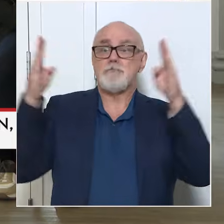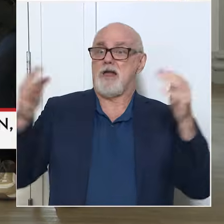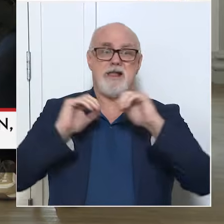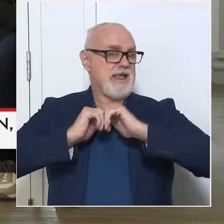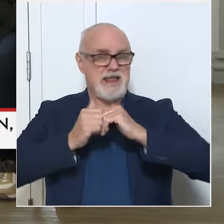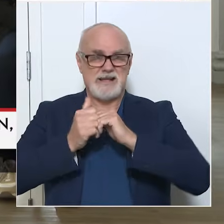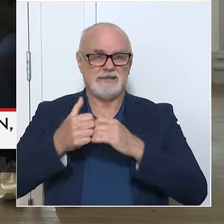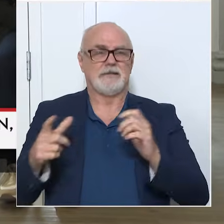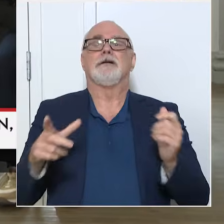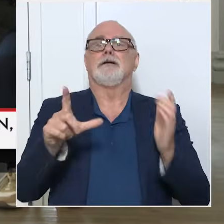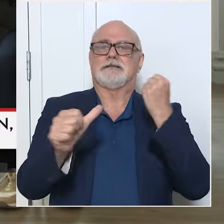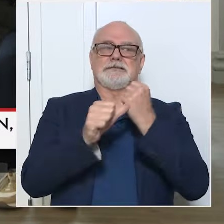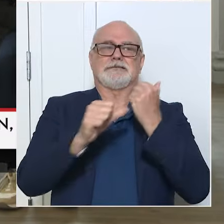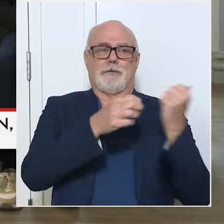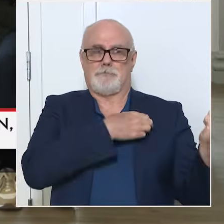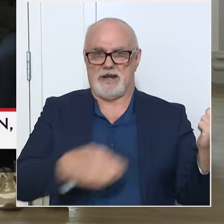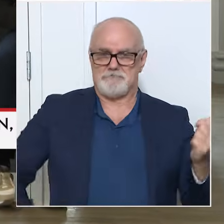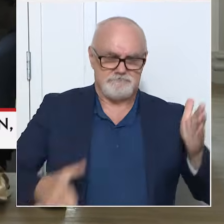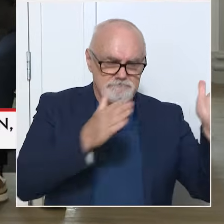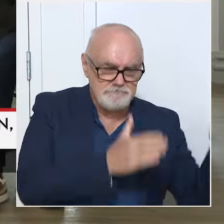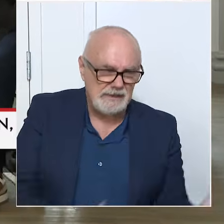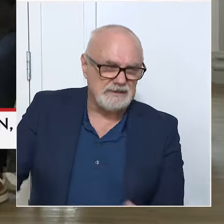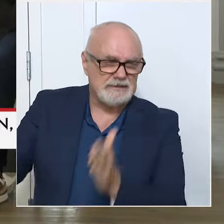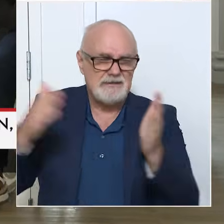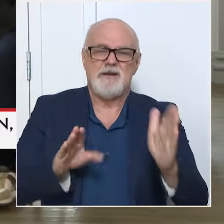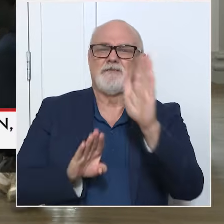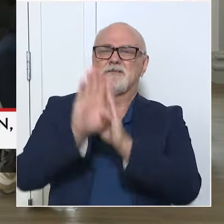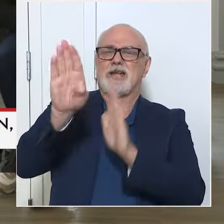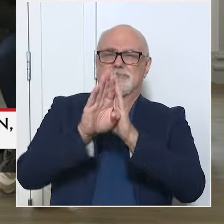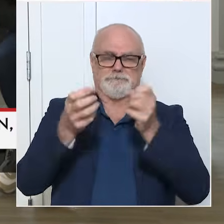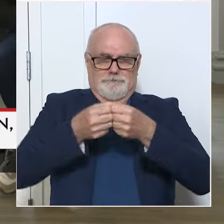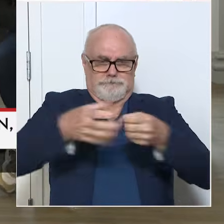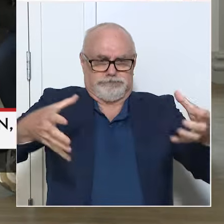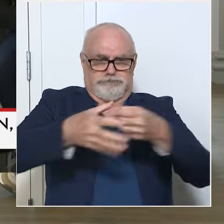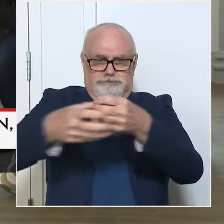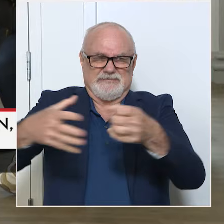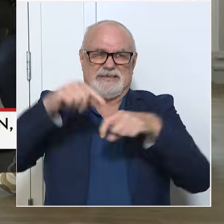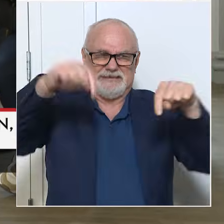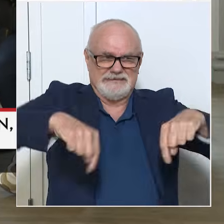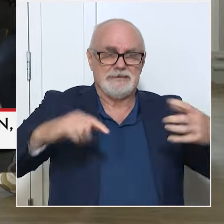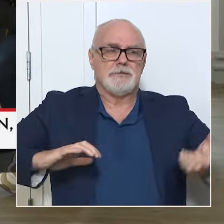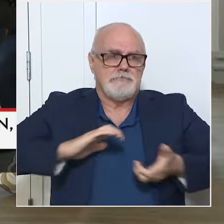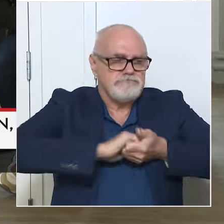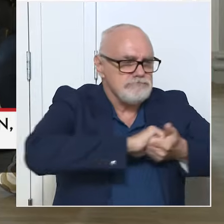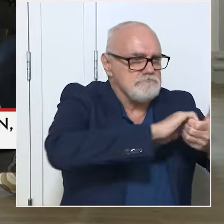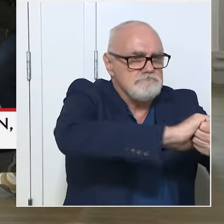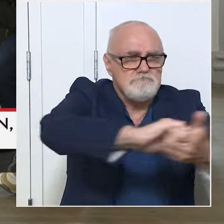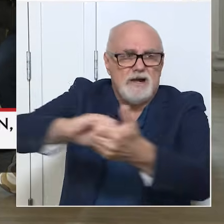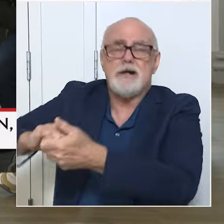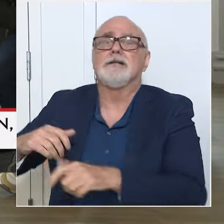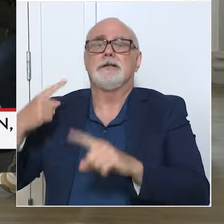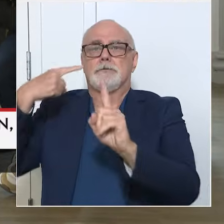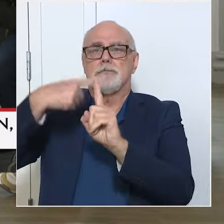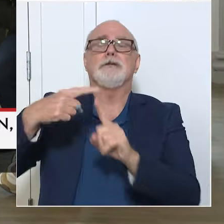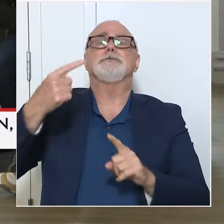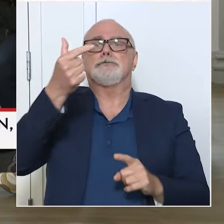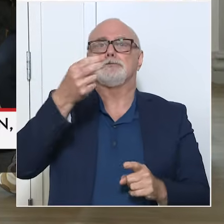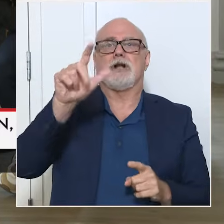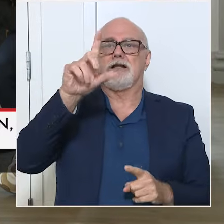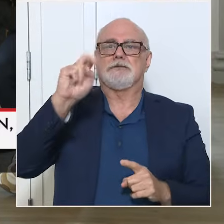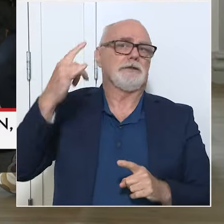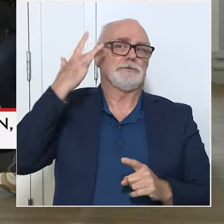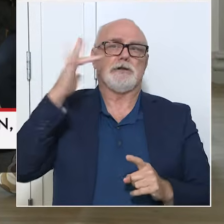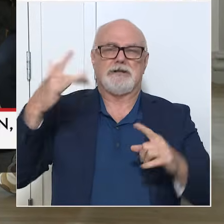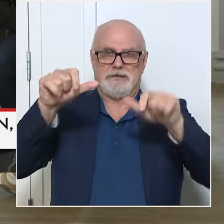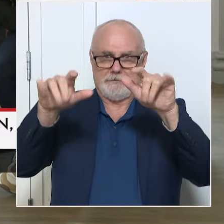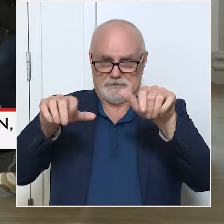Washington, D.C. Economic Partnership, and the Golden Triangle Business Improvement District. The